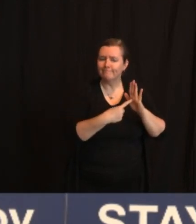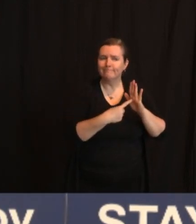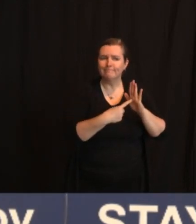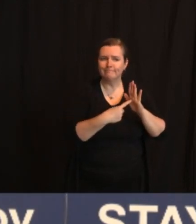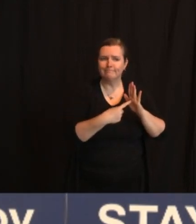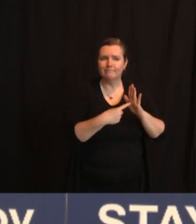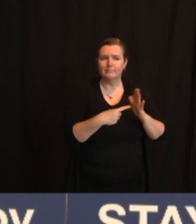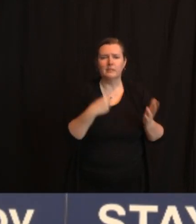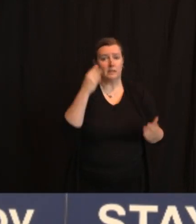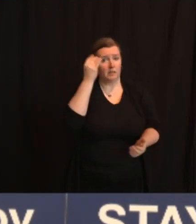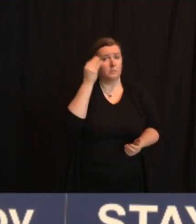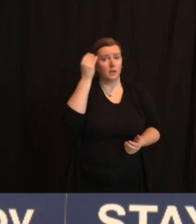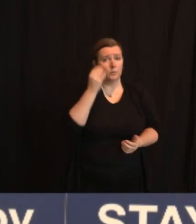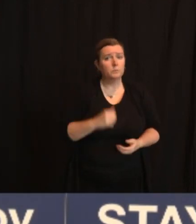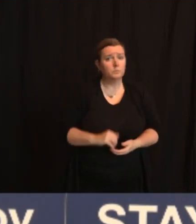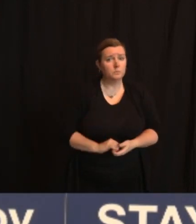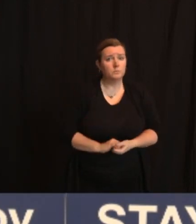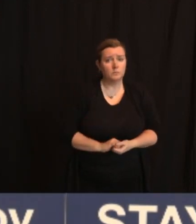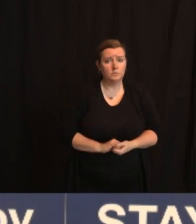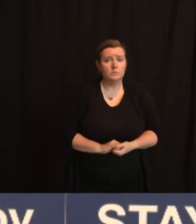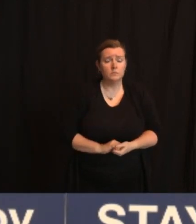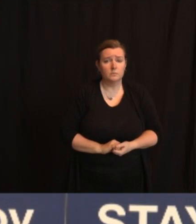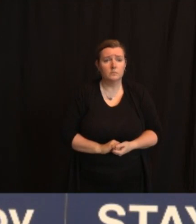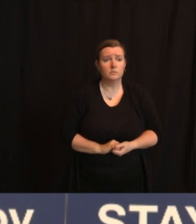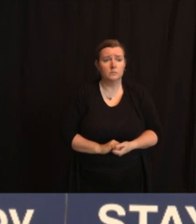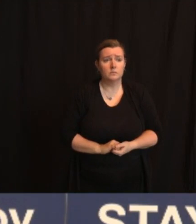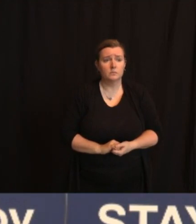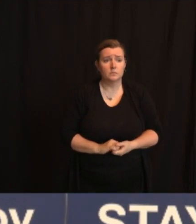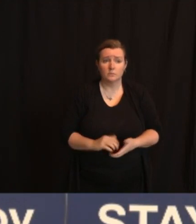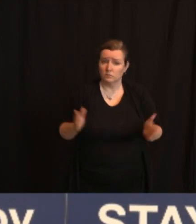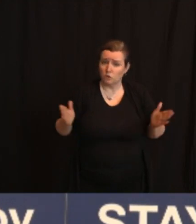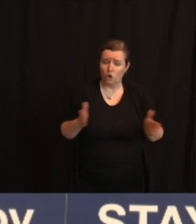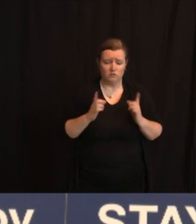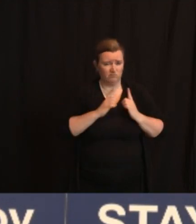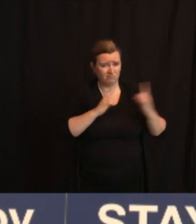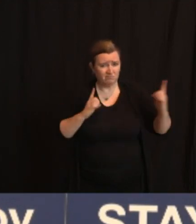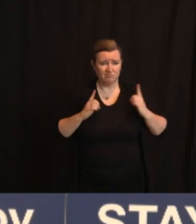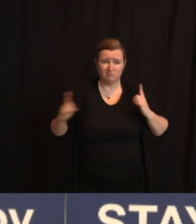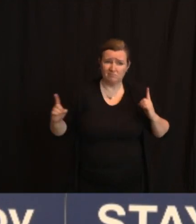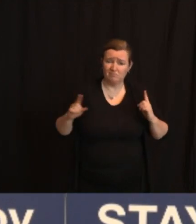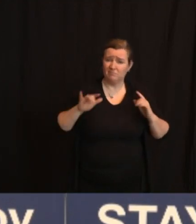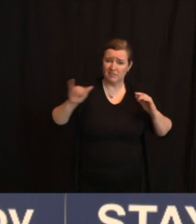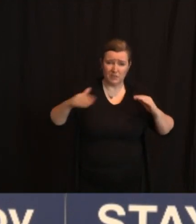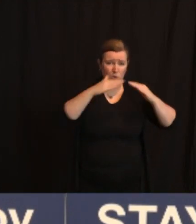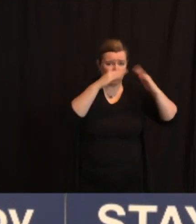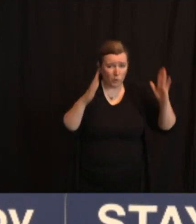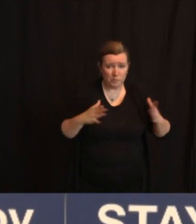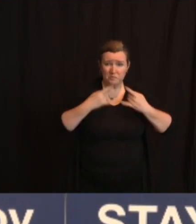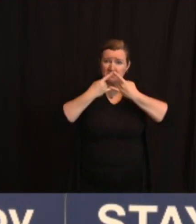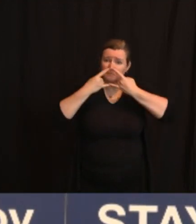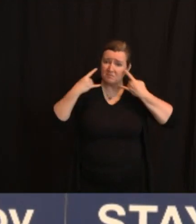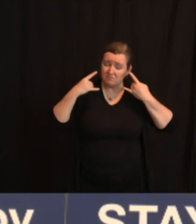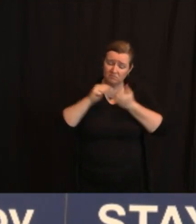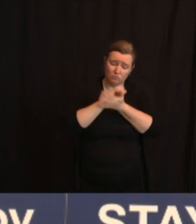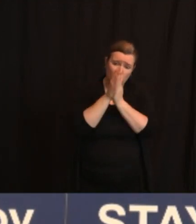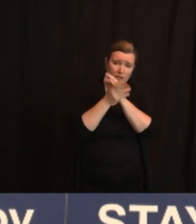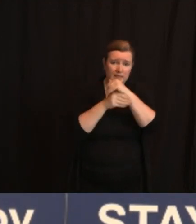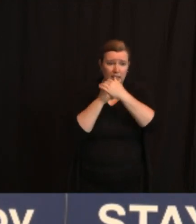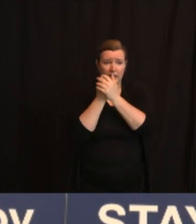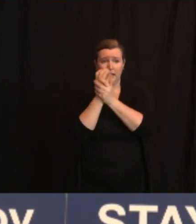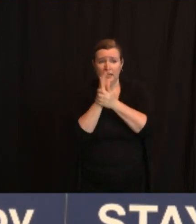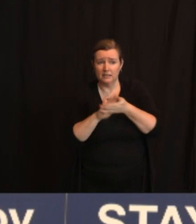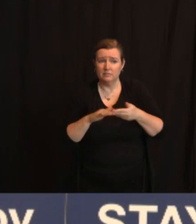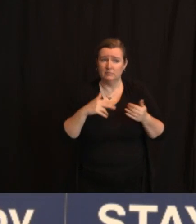on that. As we promote social distancing, wearing face coverings, we do so for a reason.